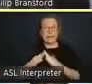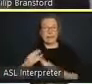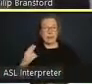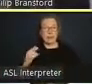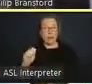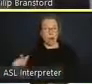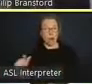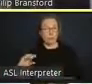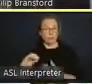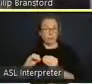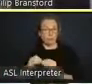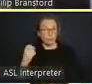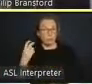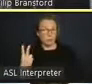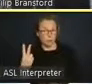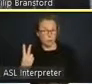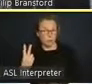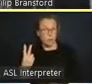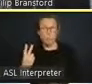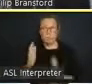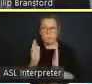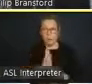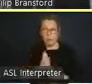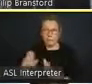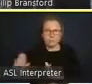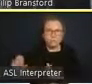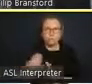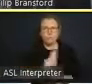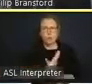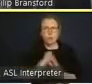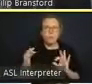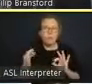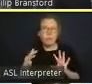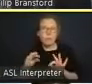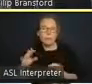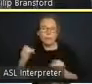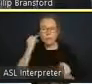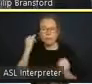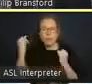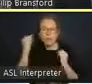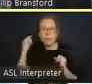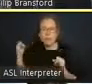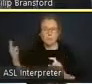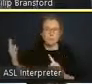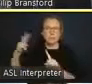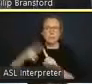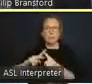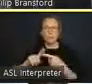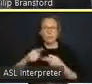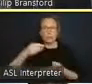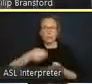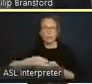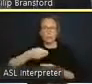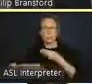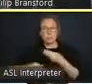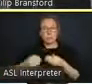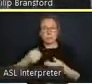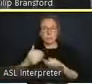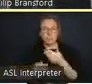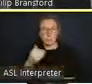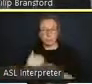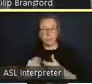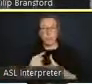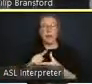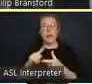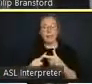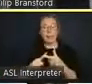about getting input on our budget process. And then our budget committee will